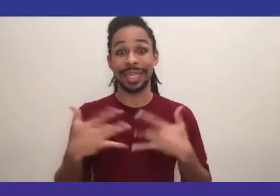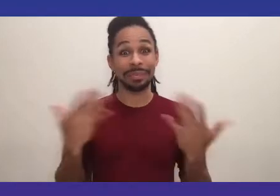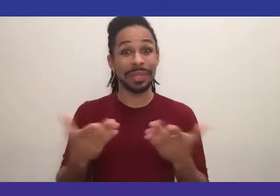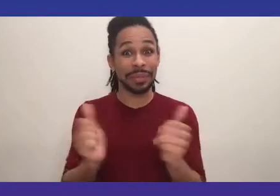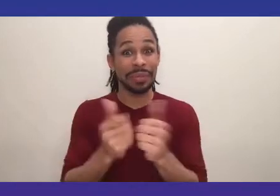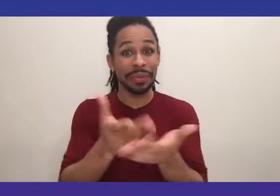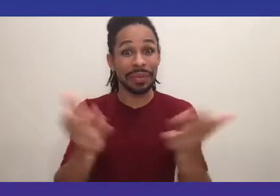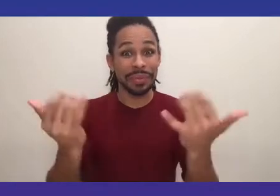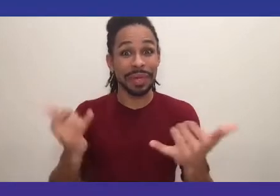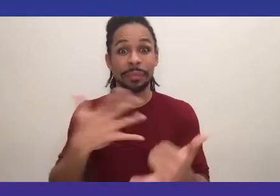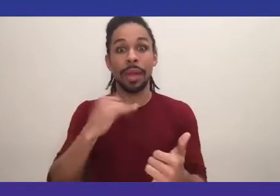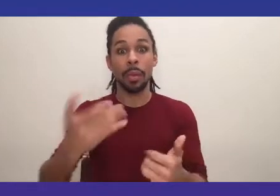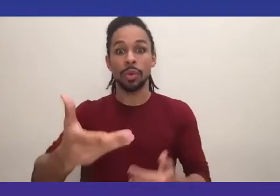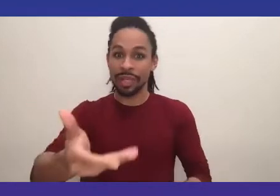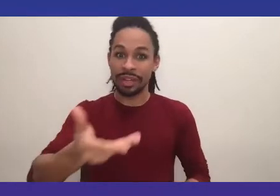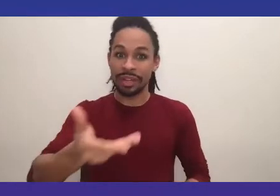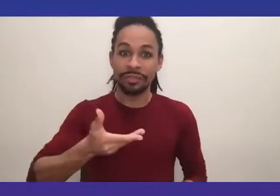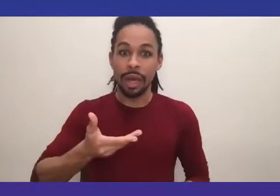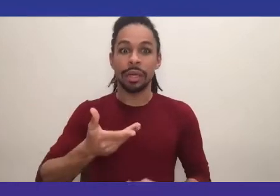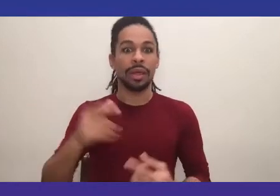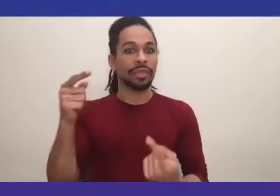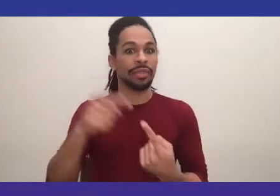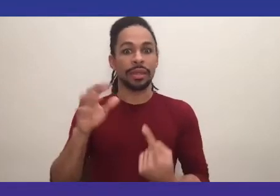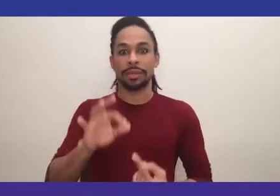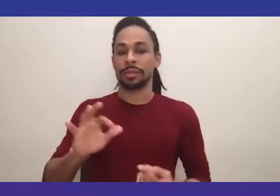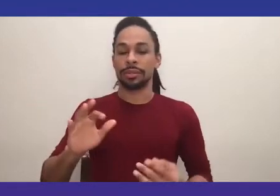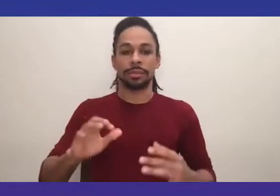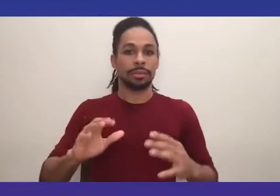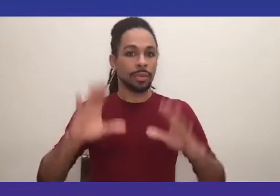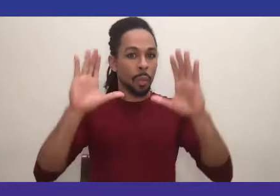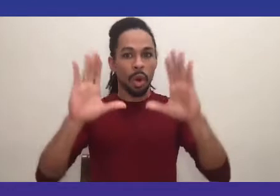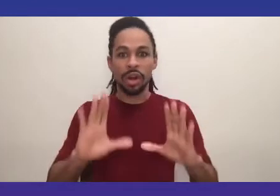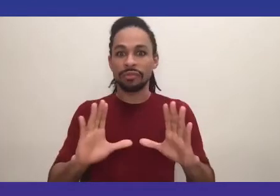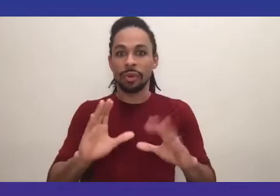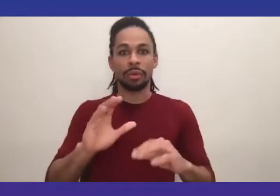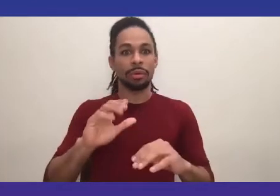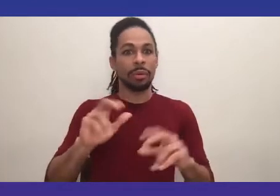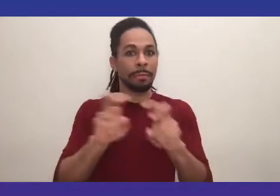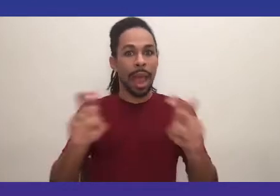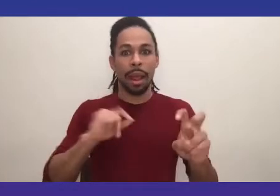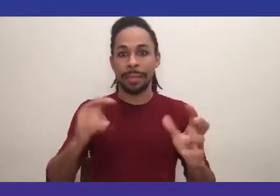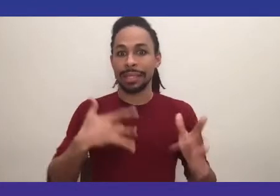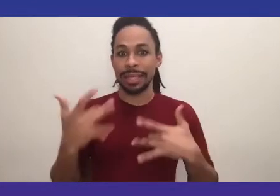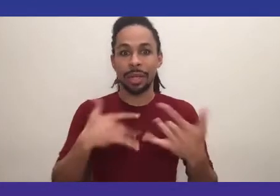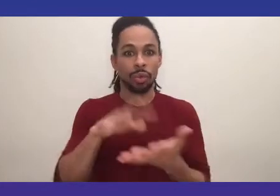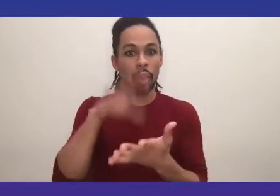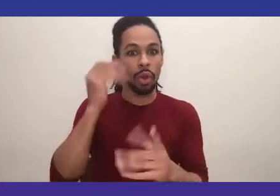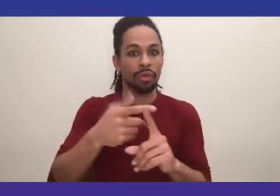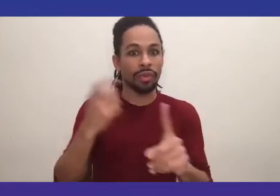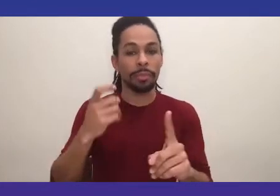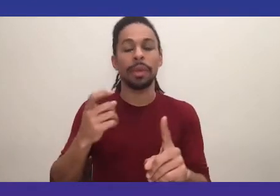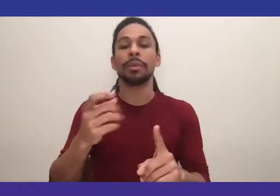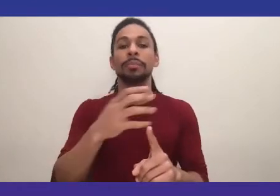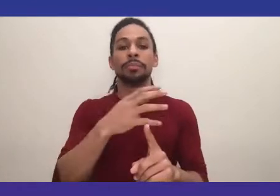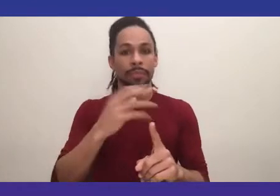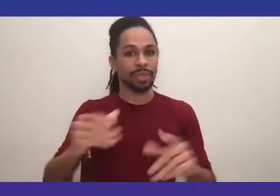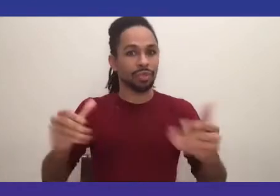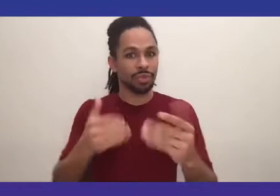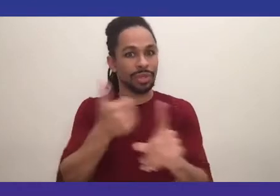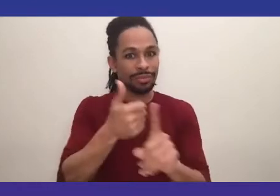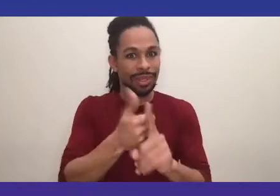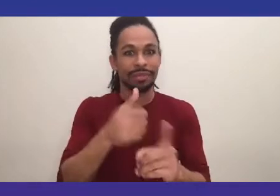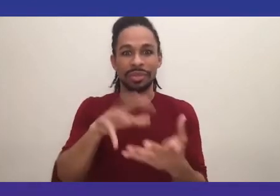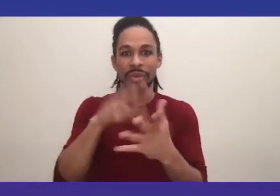invite this incredible esteemed panel that I'm excited to learn from to do the same and introduce themselves. We'll learn more about what their works